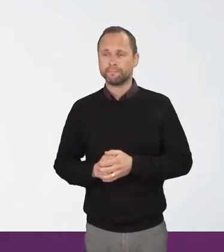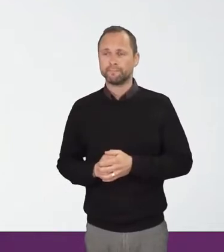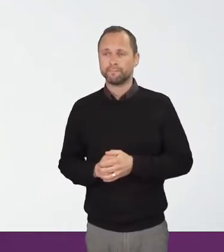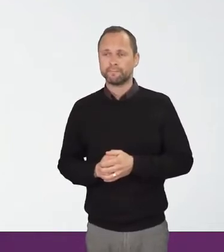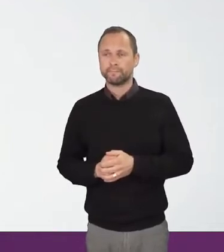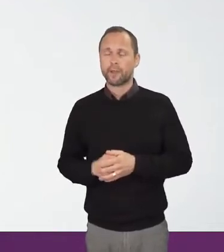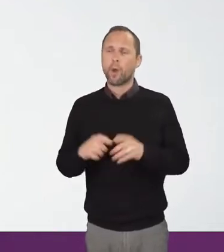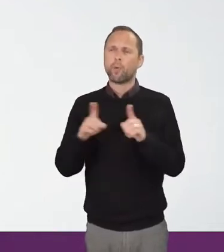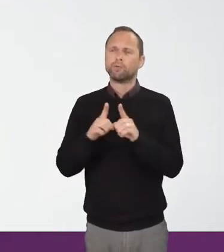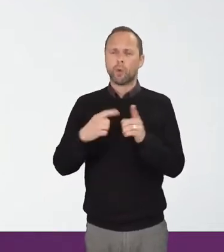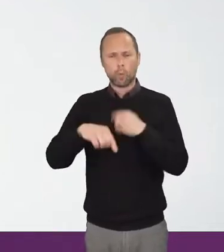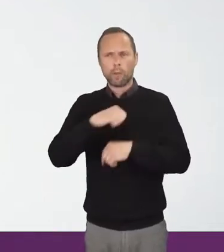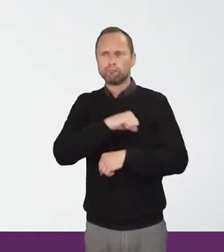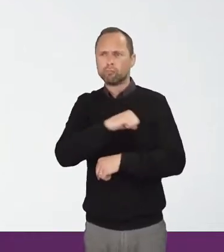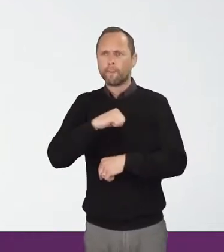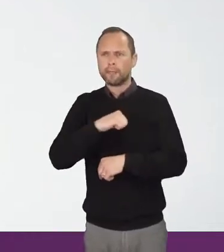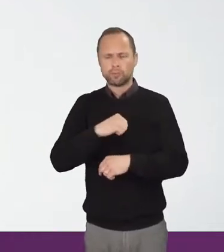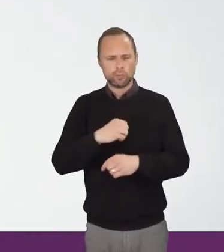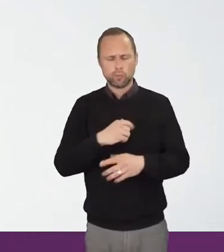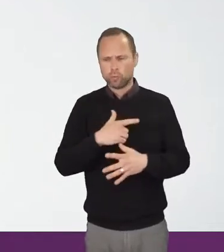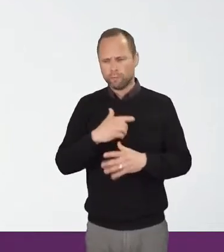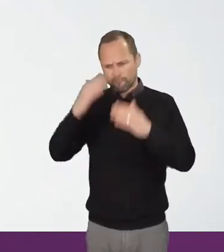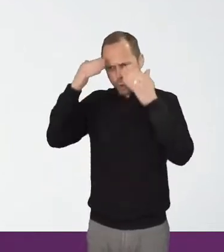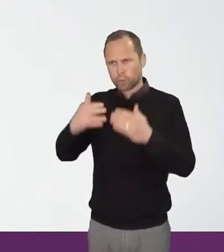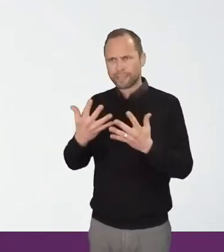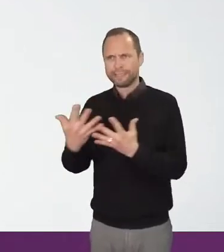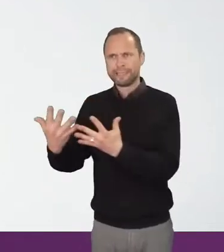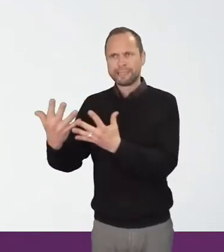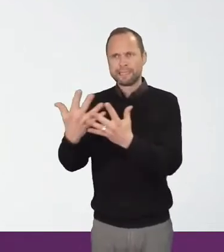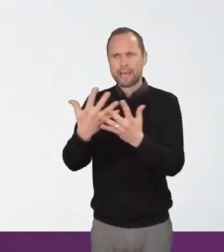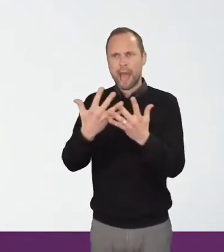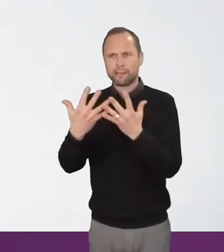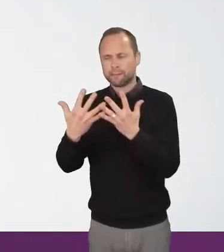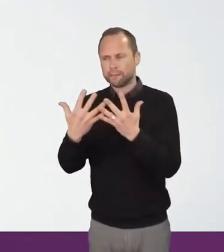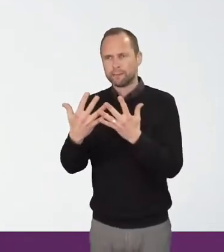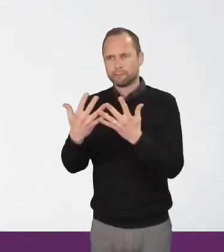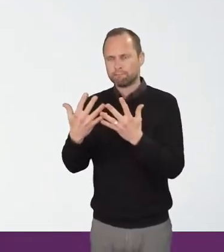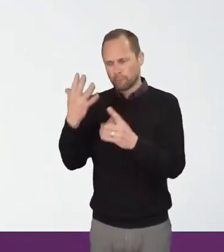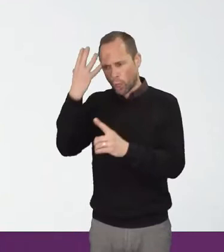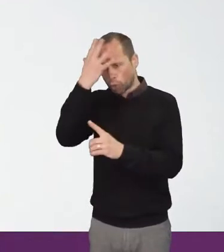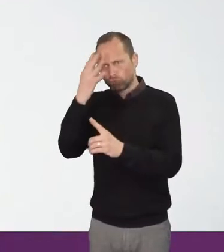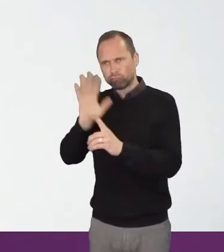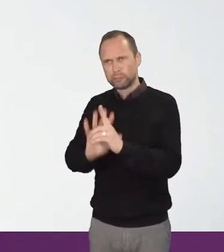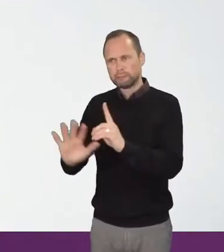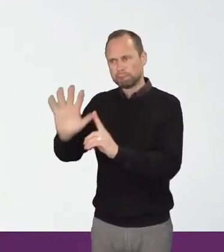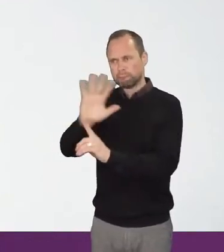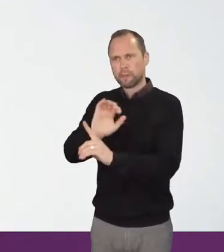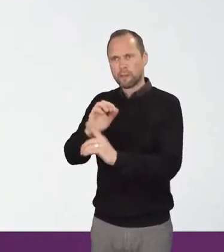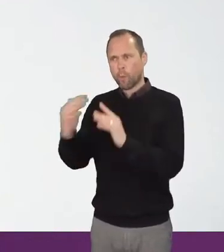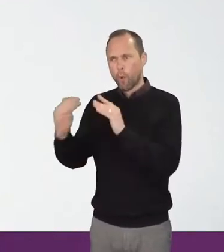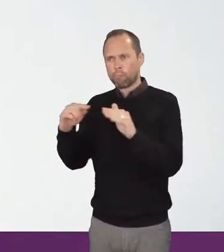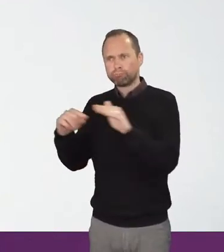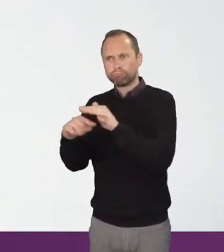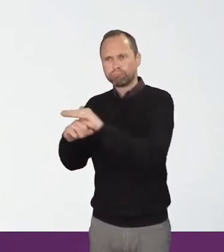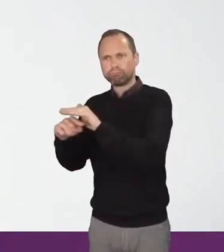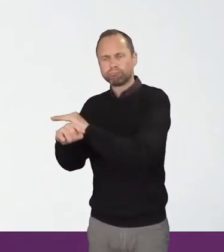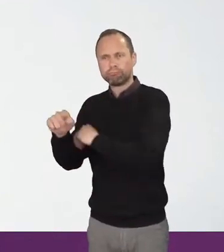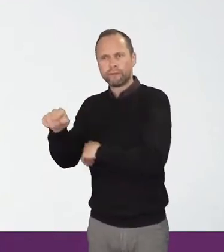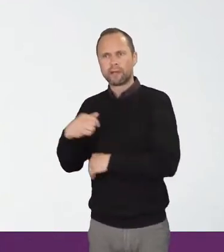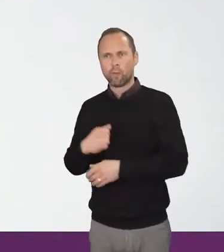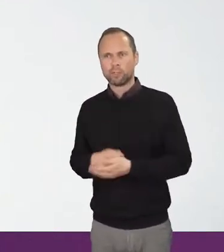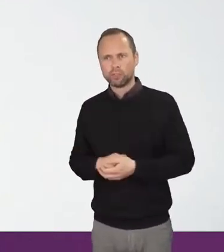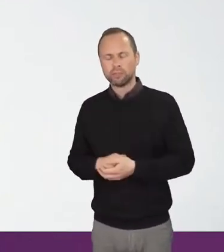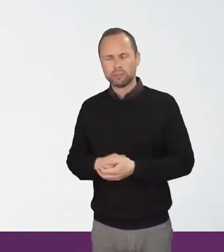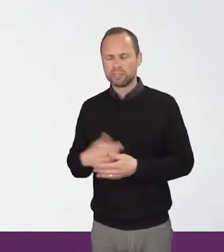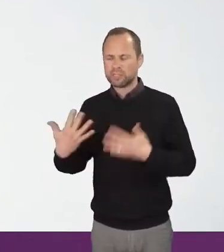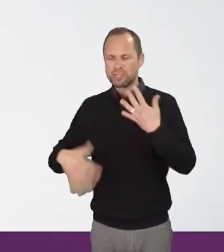We also said we would work in 10 of the 20 most fragile states in any given year. Fragility within the